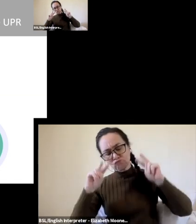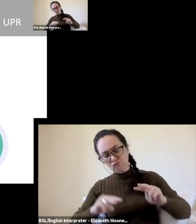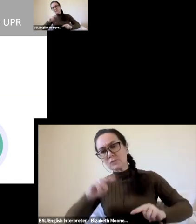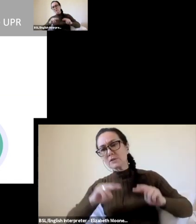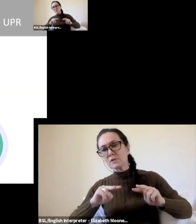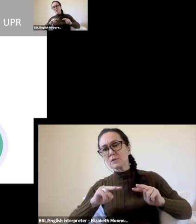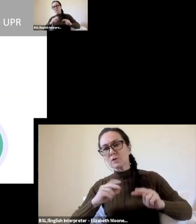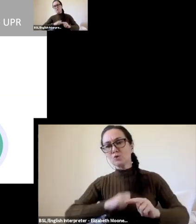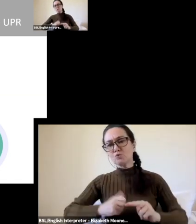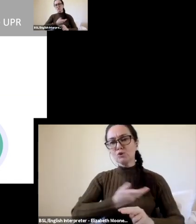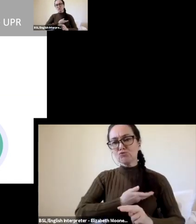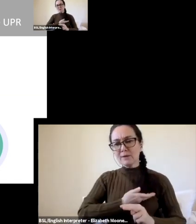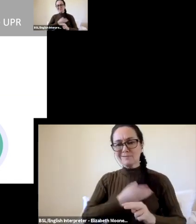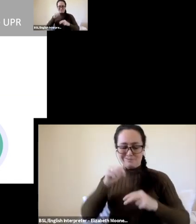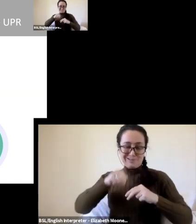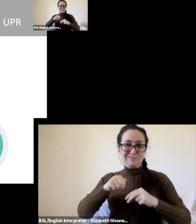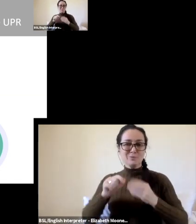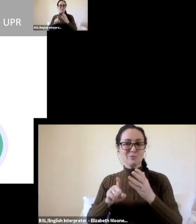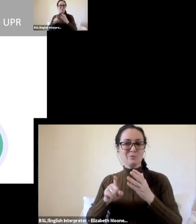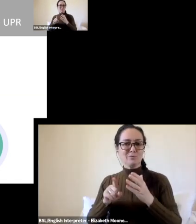take the information and